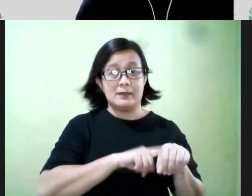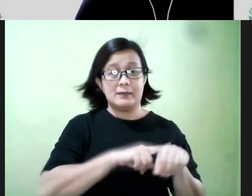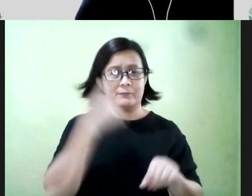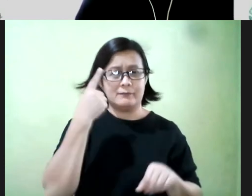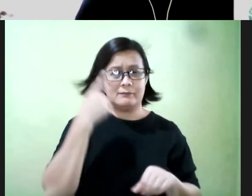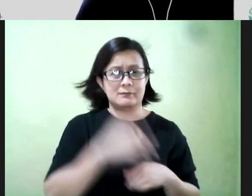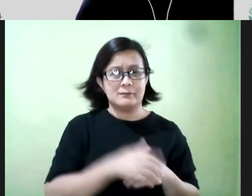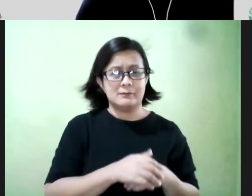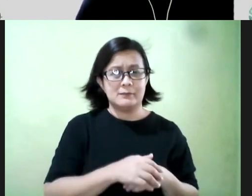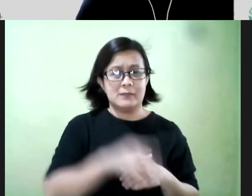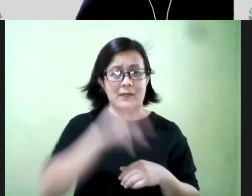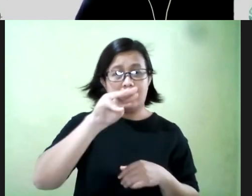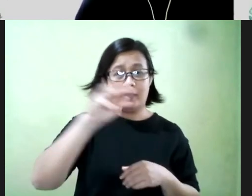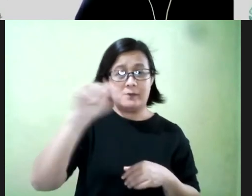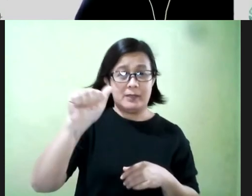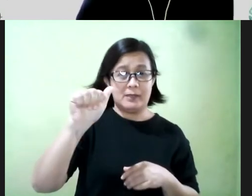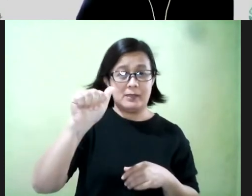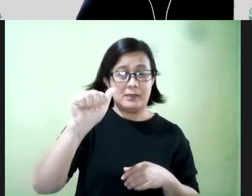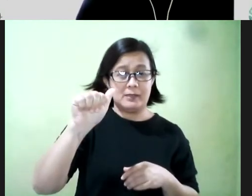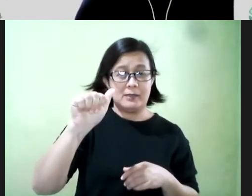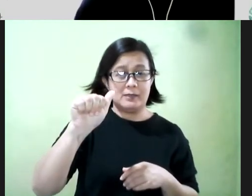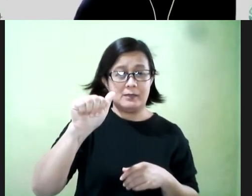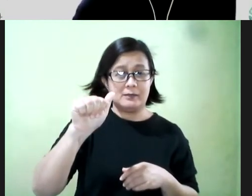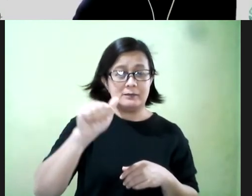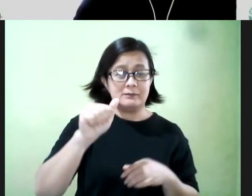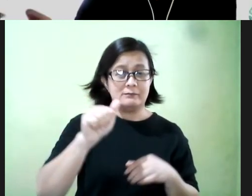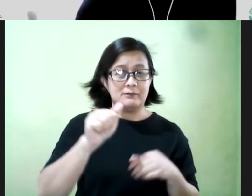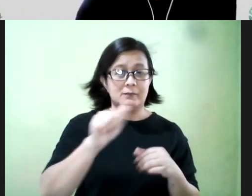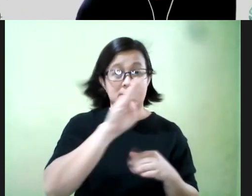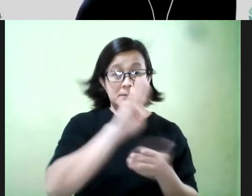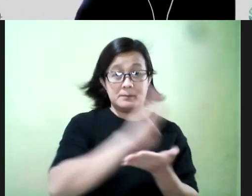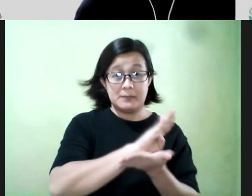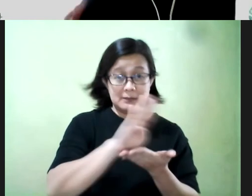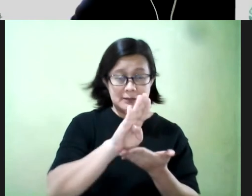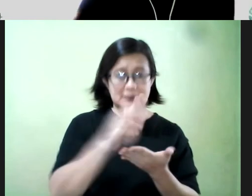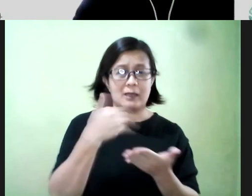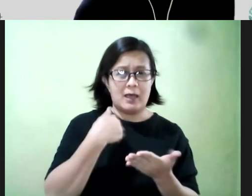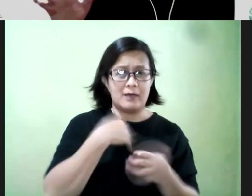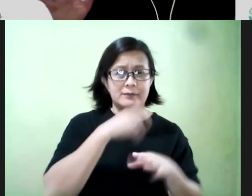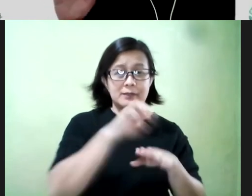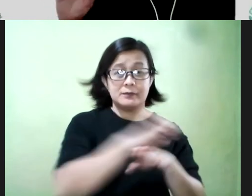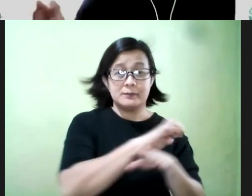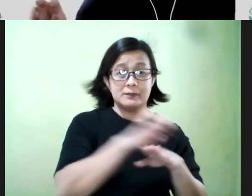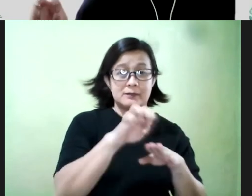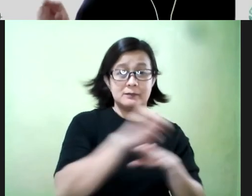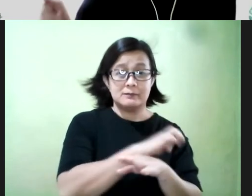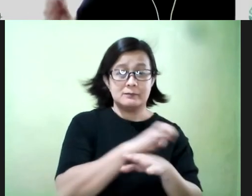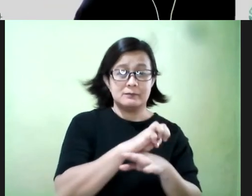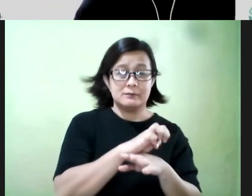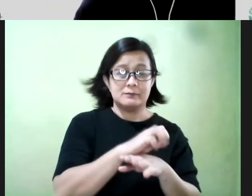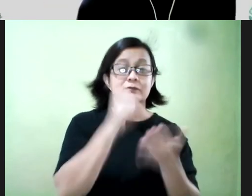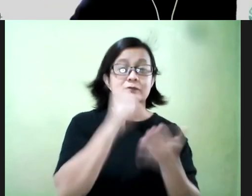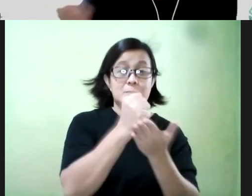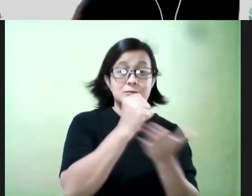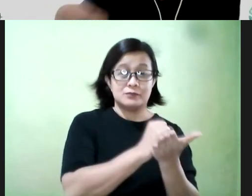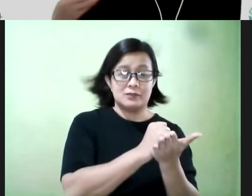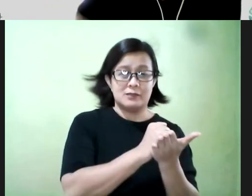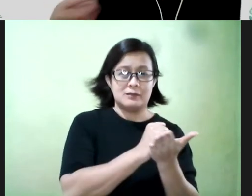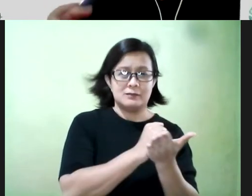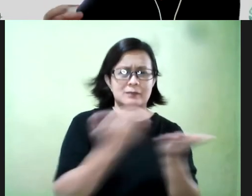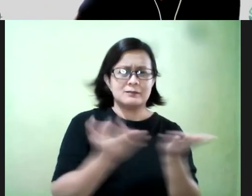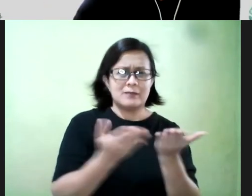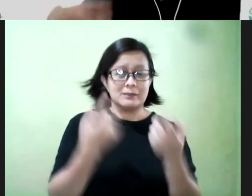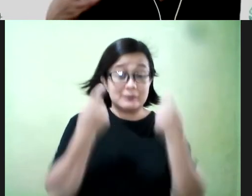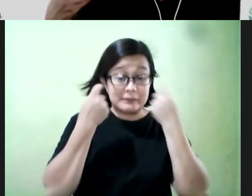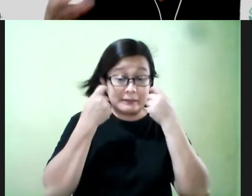my masterial stint with Benilde, we also had an entrepreneurship subject. This is where we tested